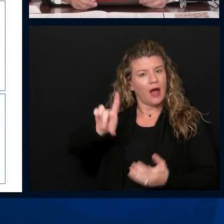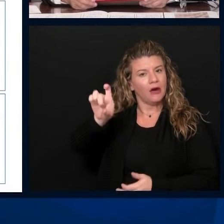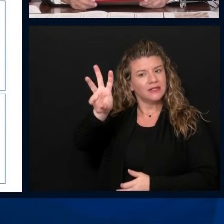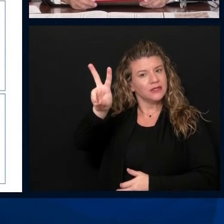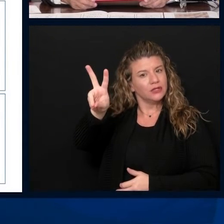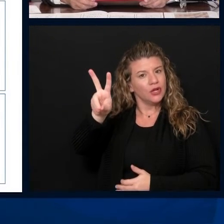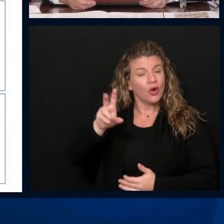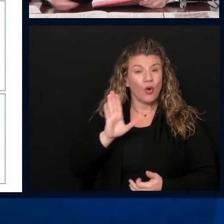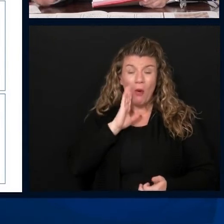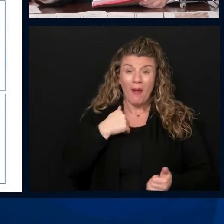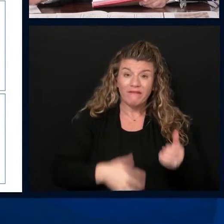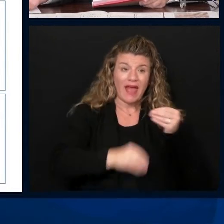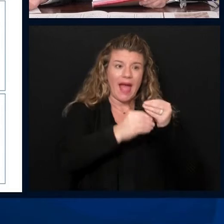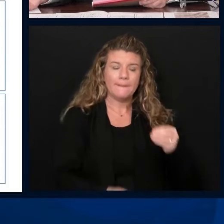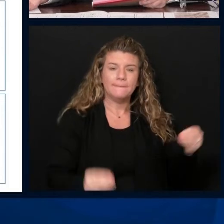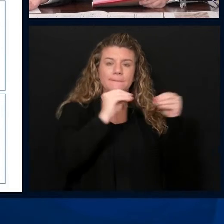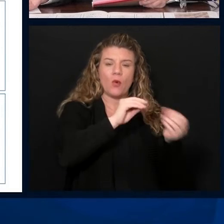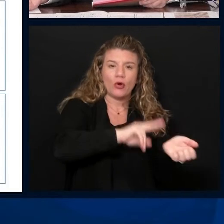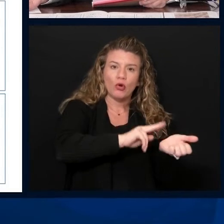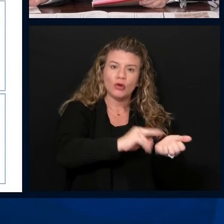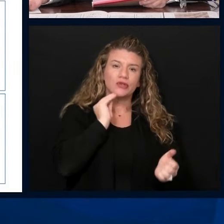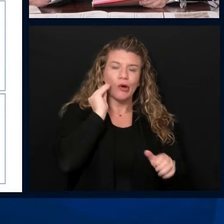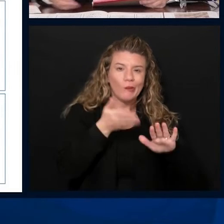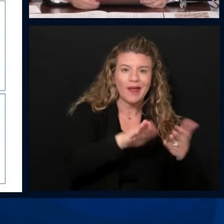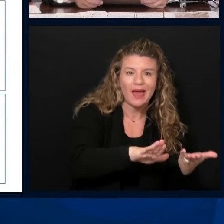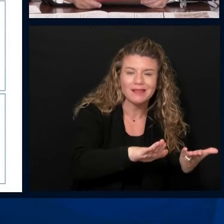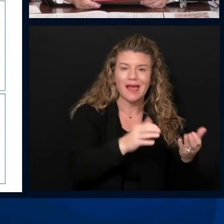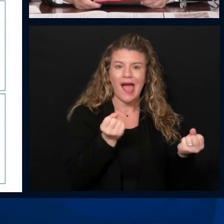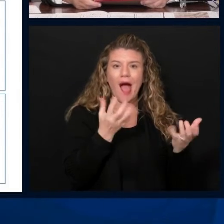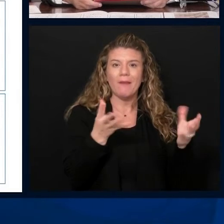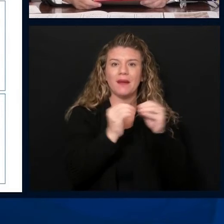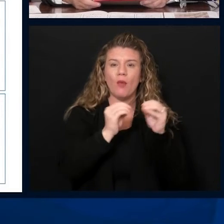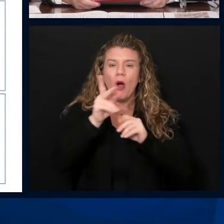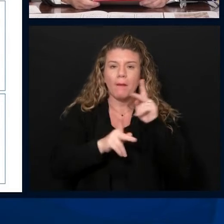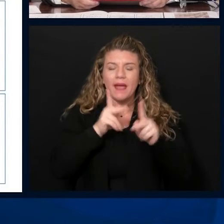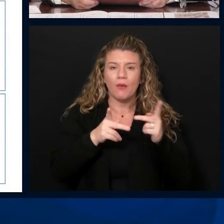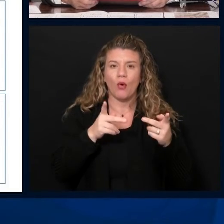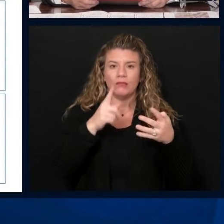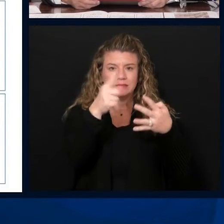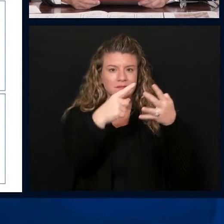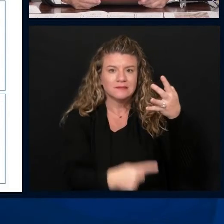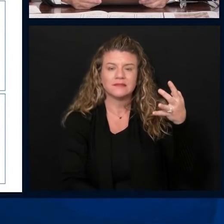nursing homes, or how many more are going to die from this? And absolutely,